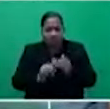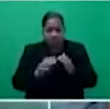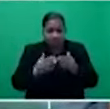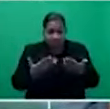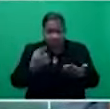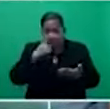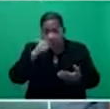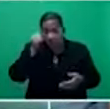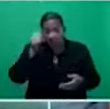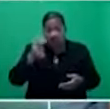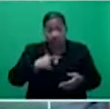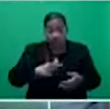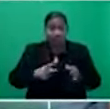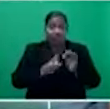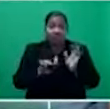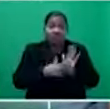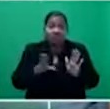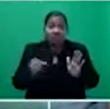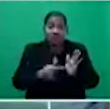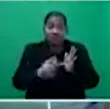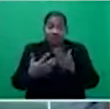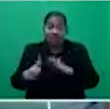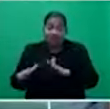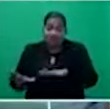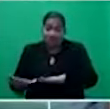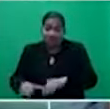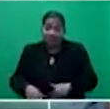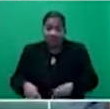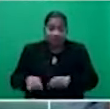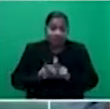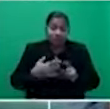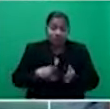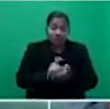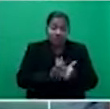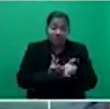Minister is from Tailevu, it doesn't mean all civil service will be coming from Tailevu.